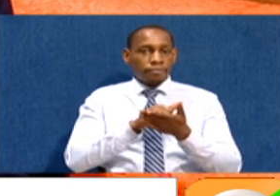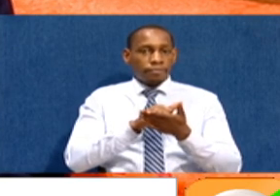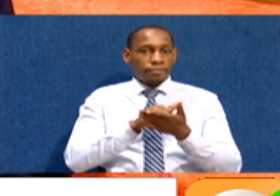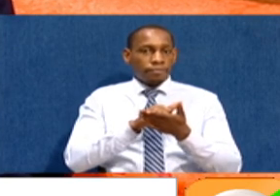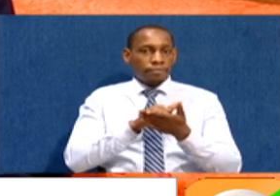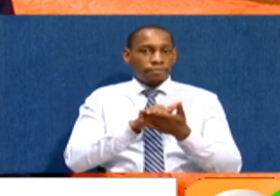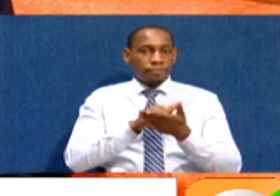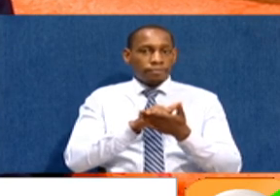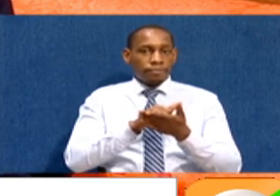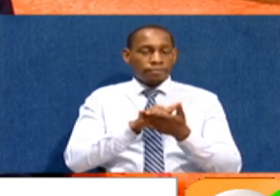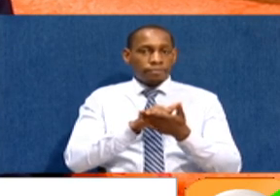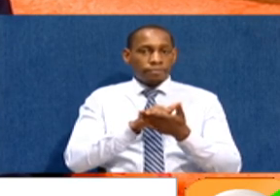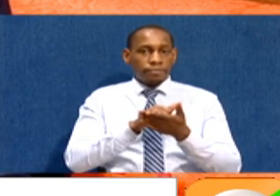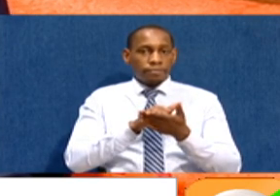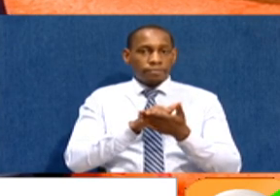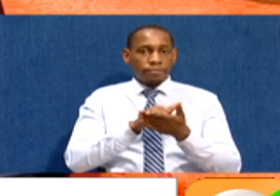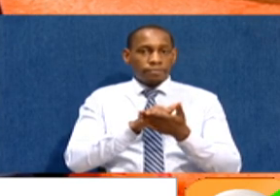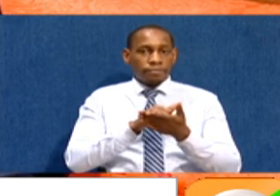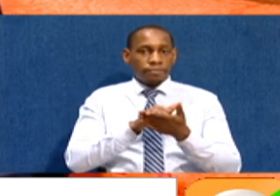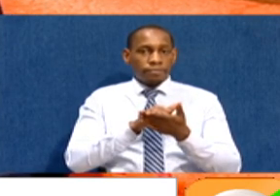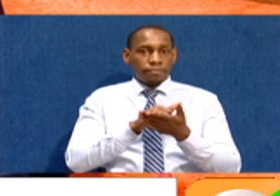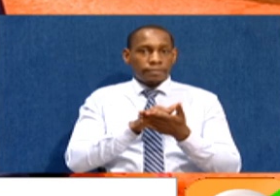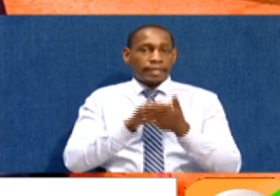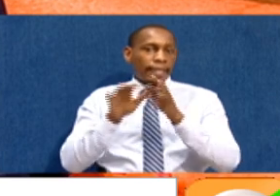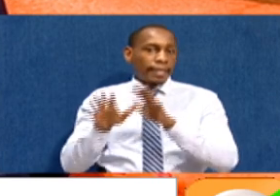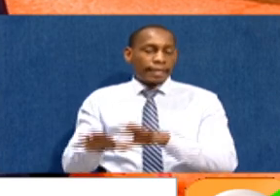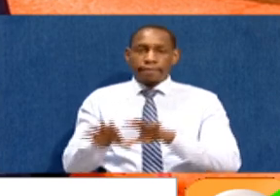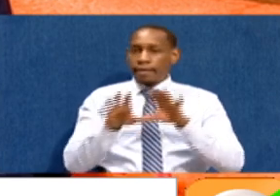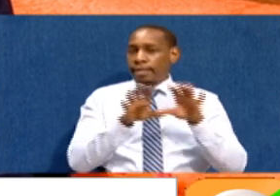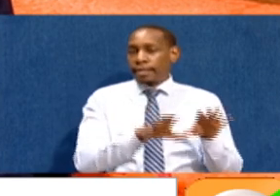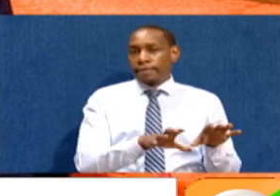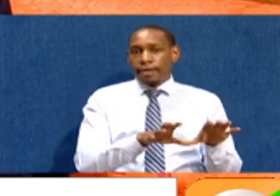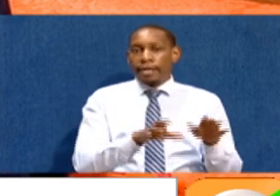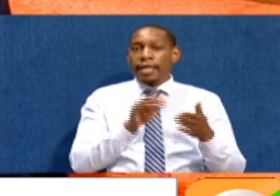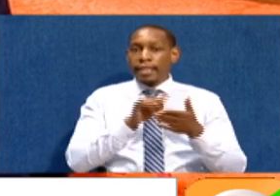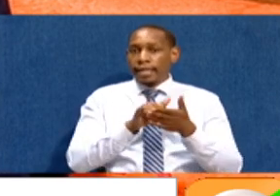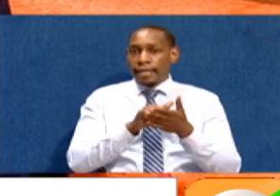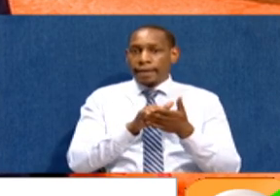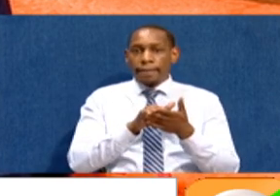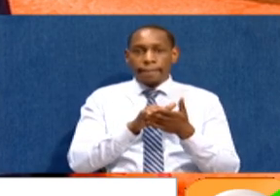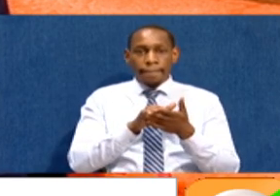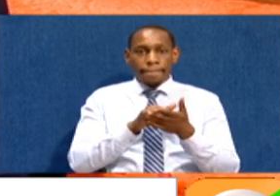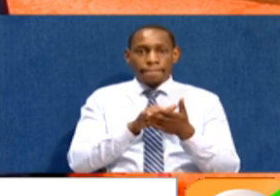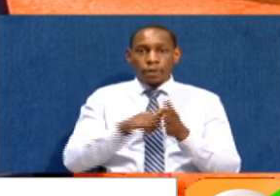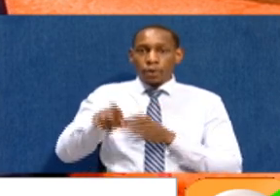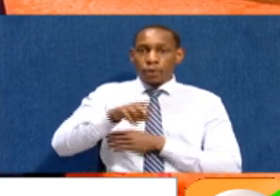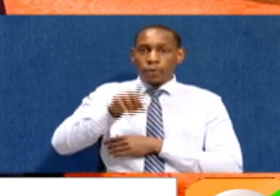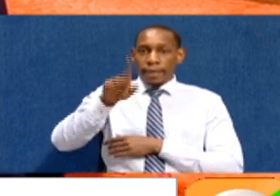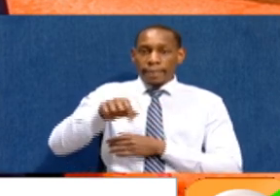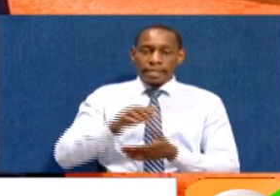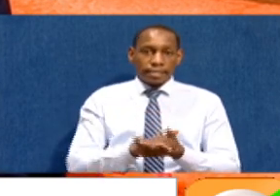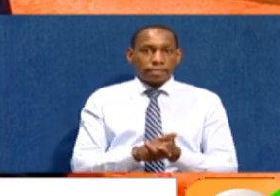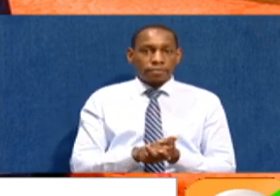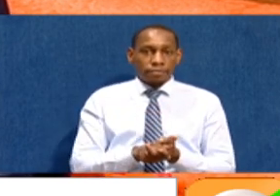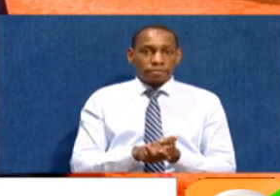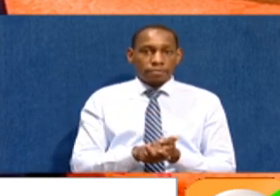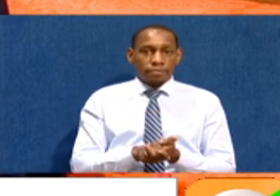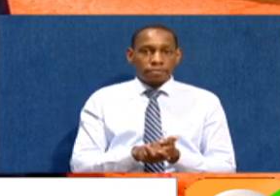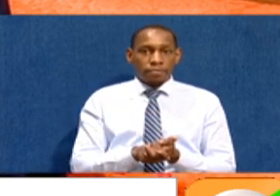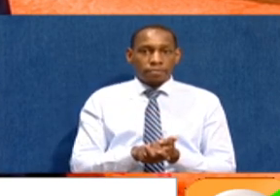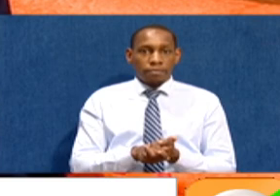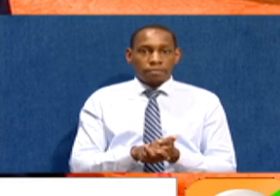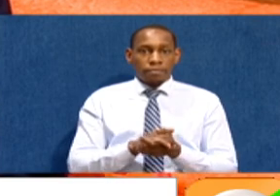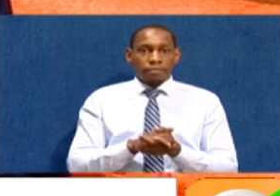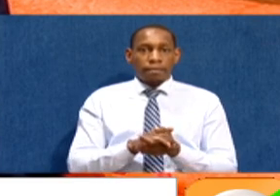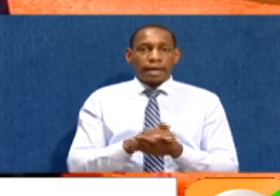and in disasters. That we must take the